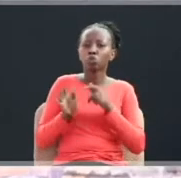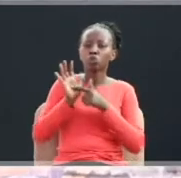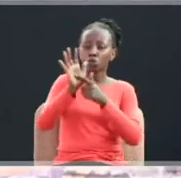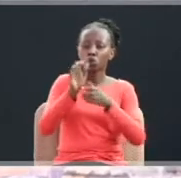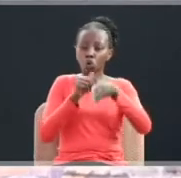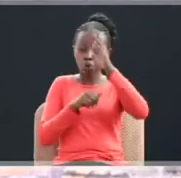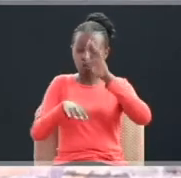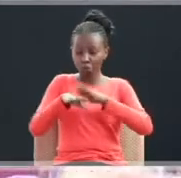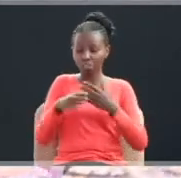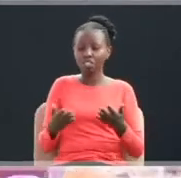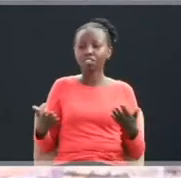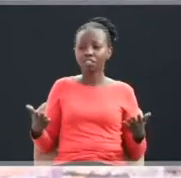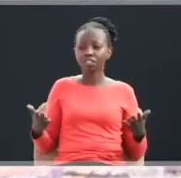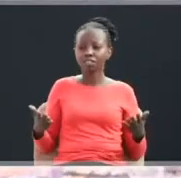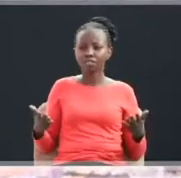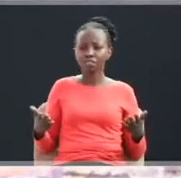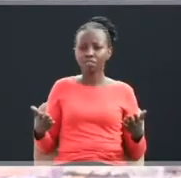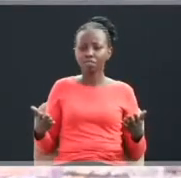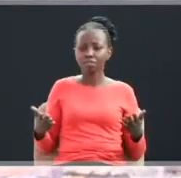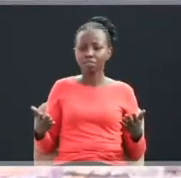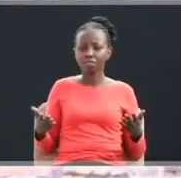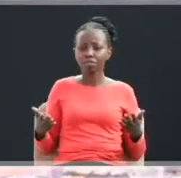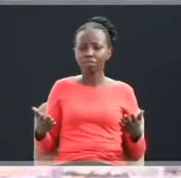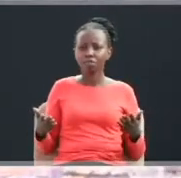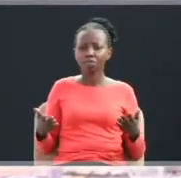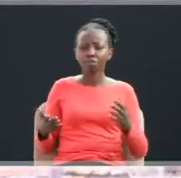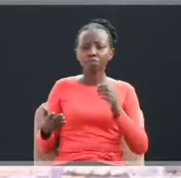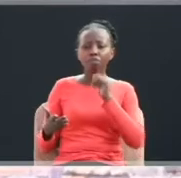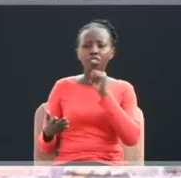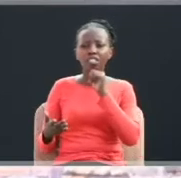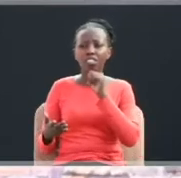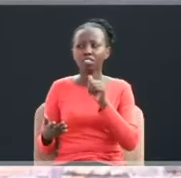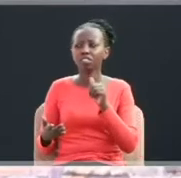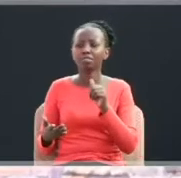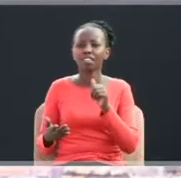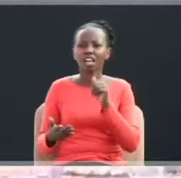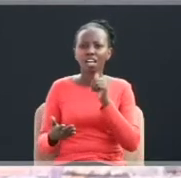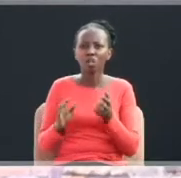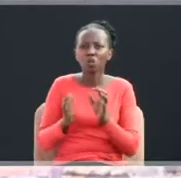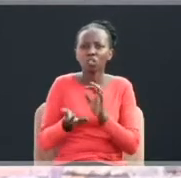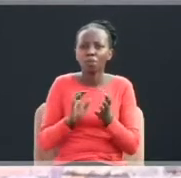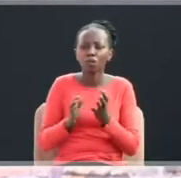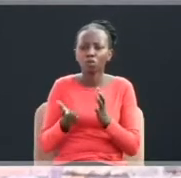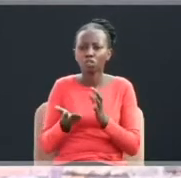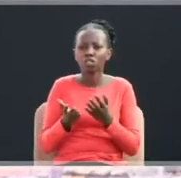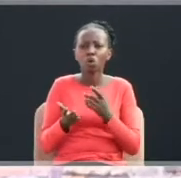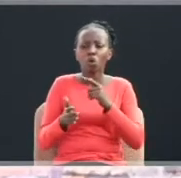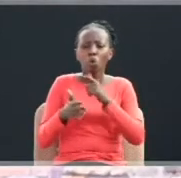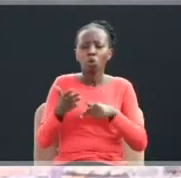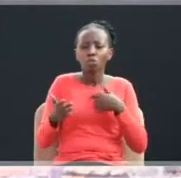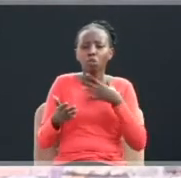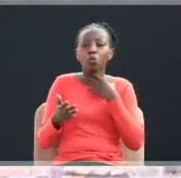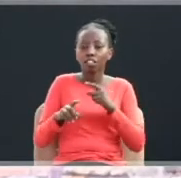not. It doesn't add anything that I chuckle. It comes to punch holes into that which God